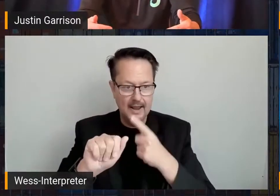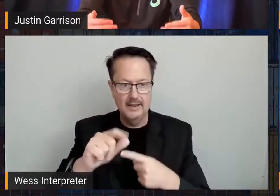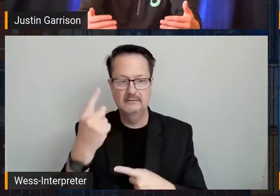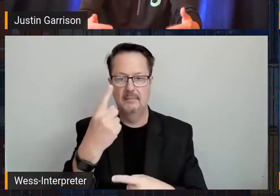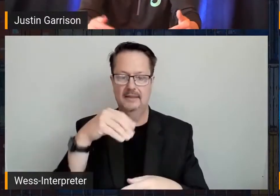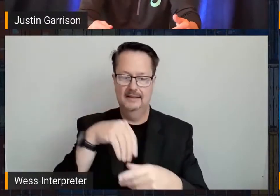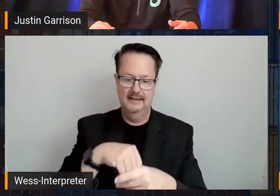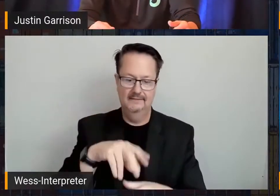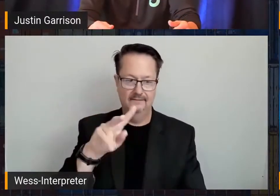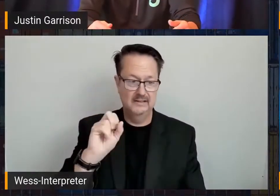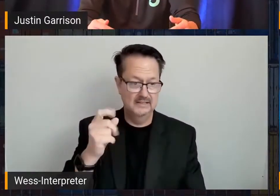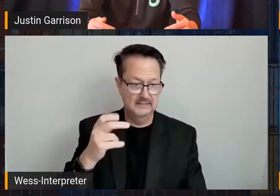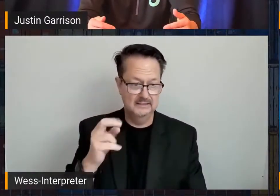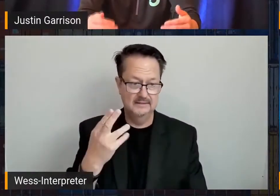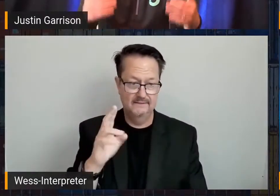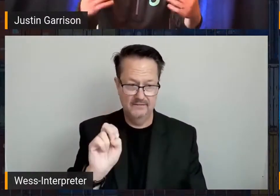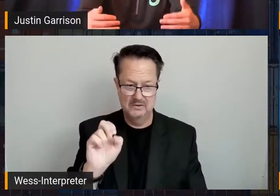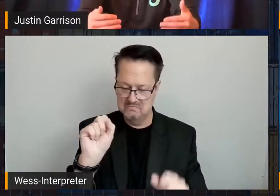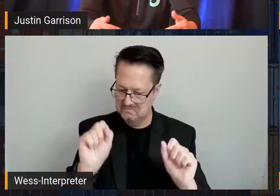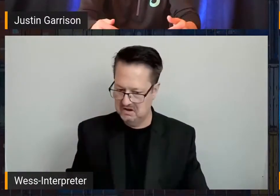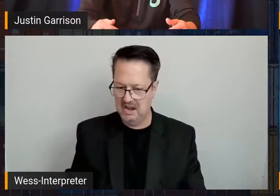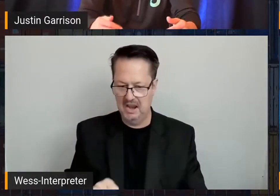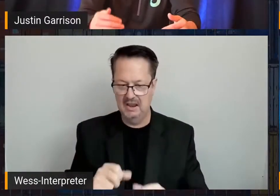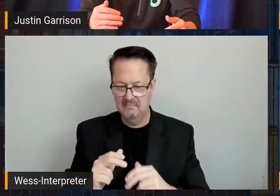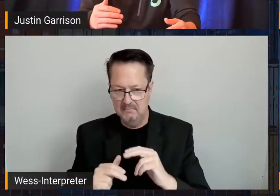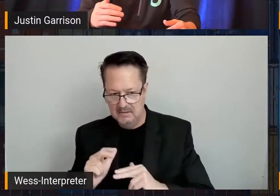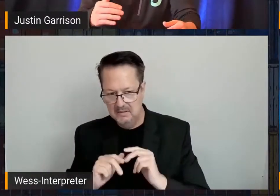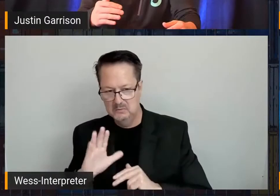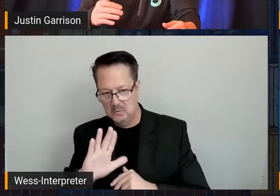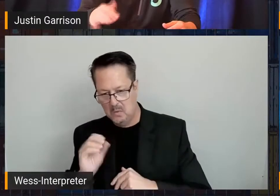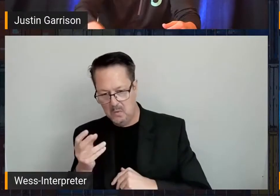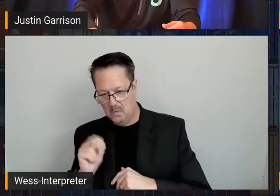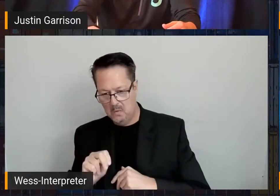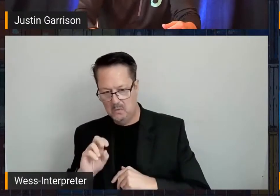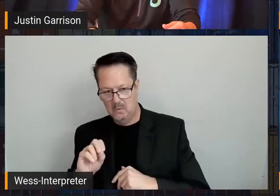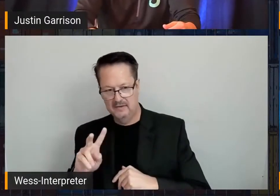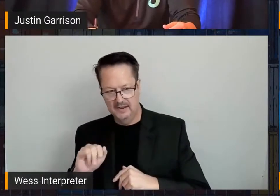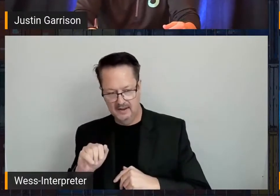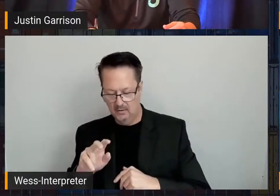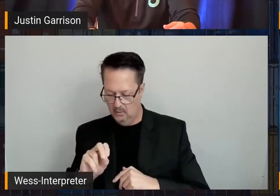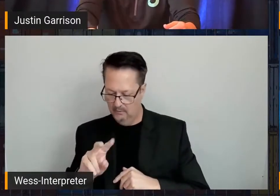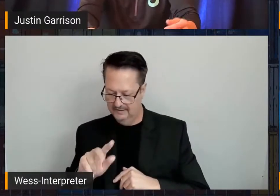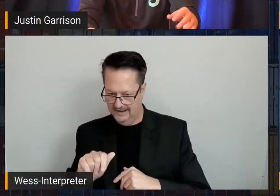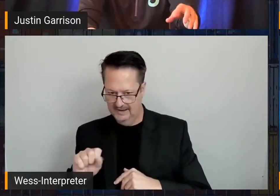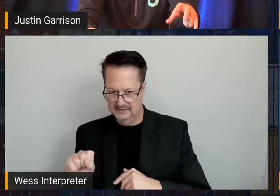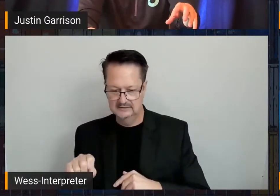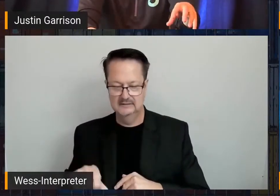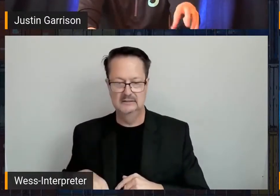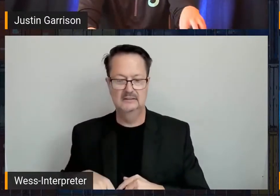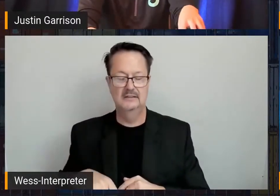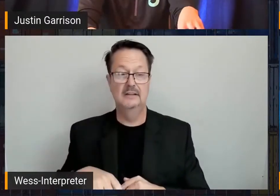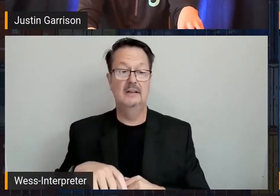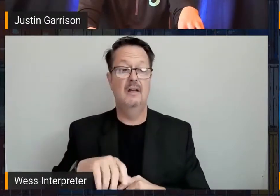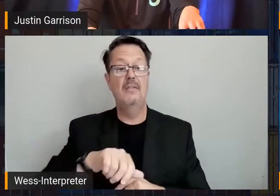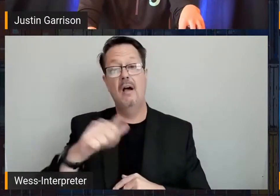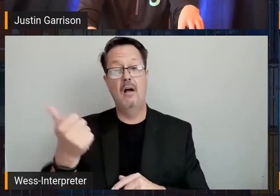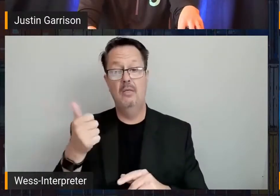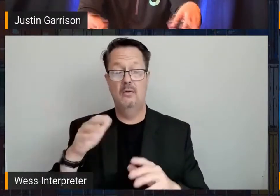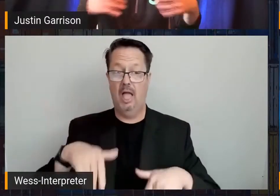of vSphere, they can do that by building their own OVAs. And another thing that we didn't point out yet is there